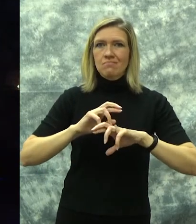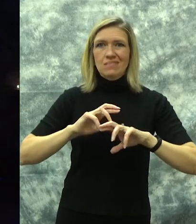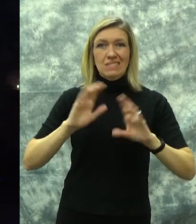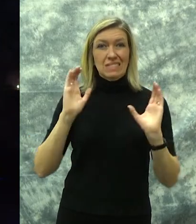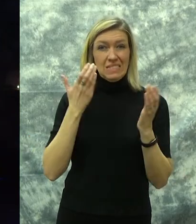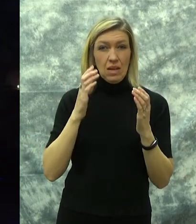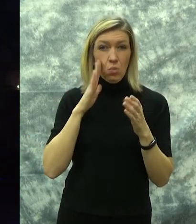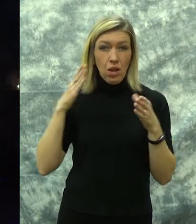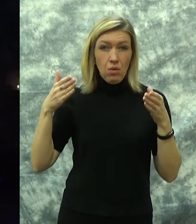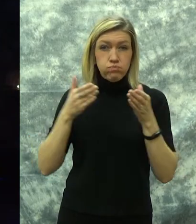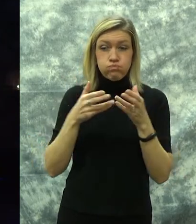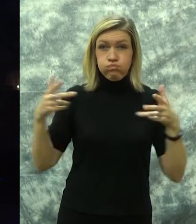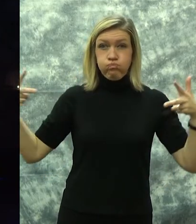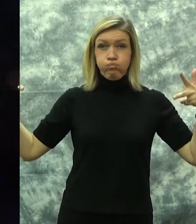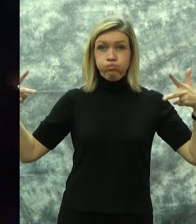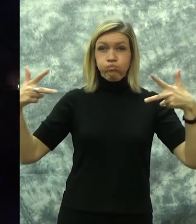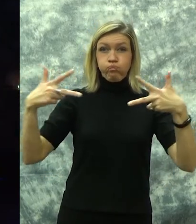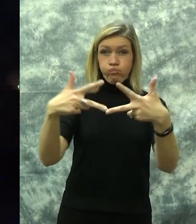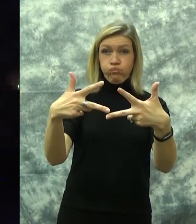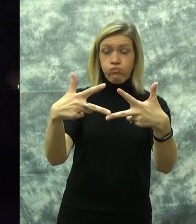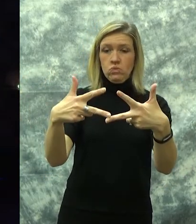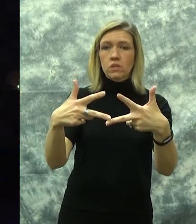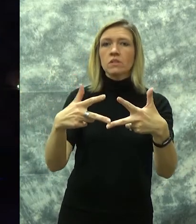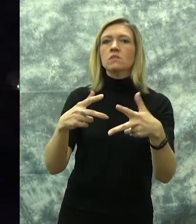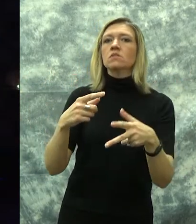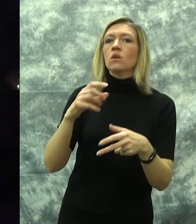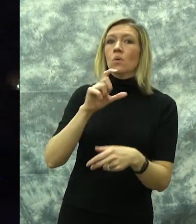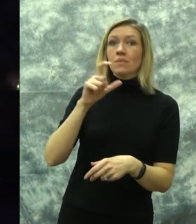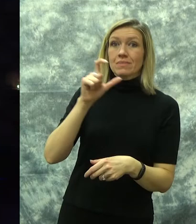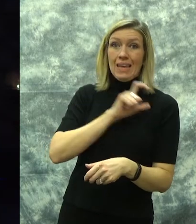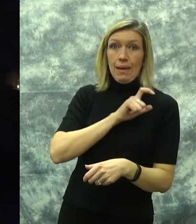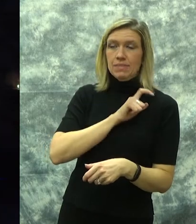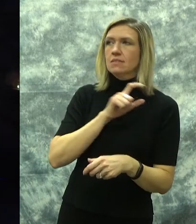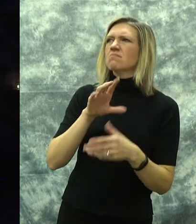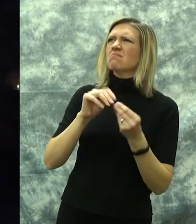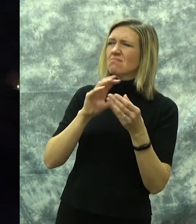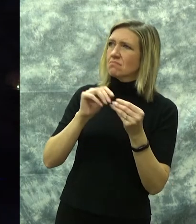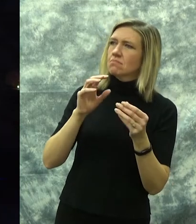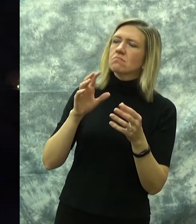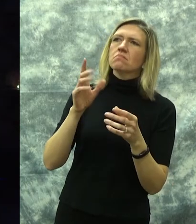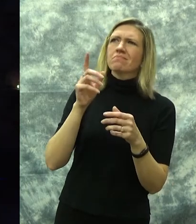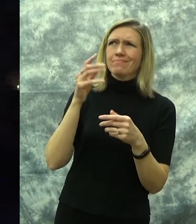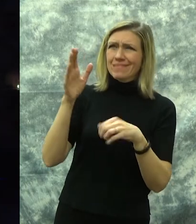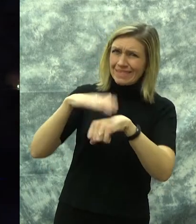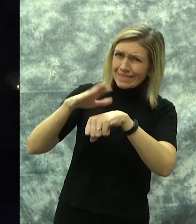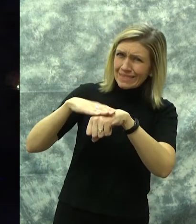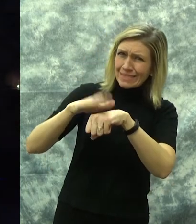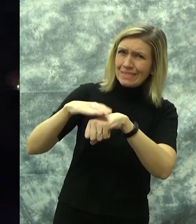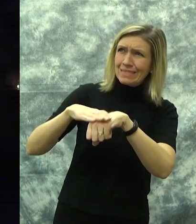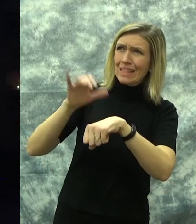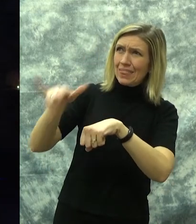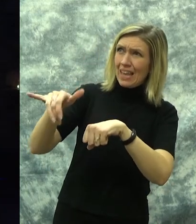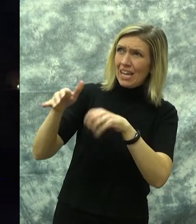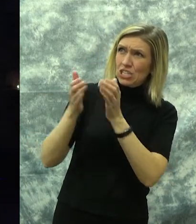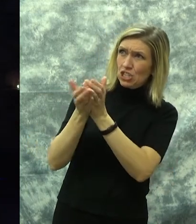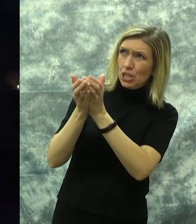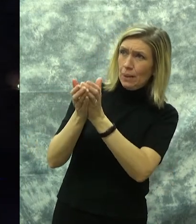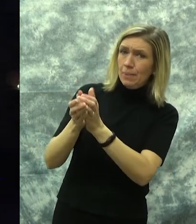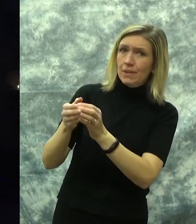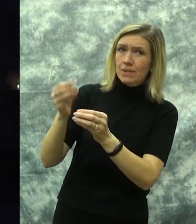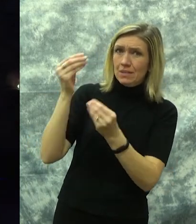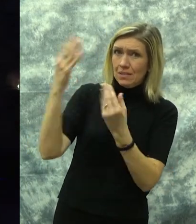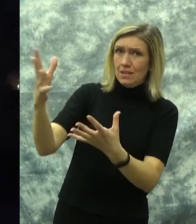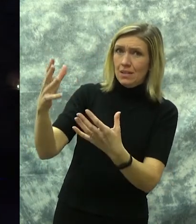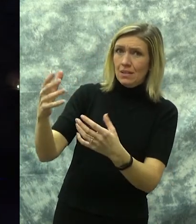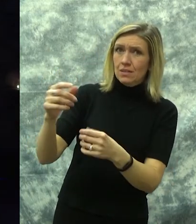to the signalman, signal that ship. We're on a collision course. Advise you to change course 20 degrees. Back